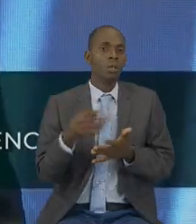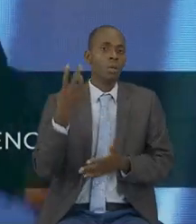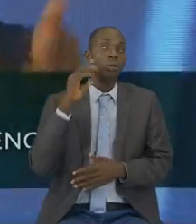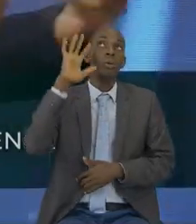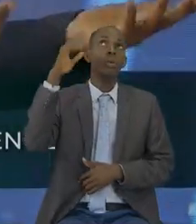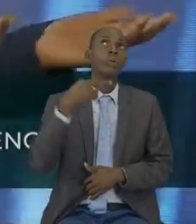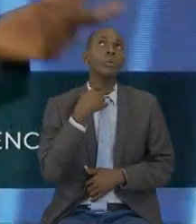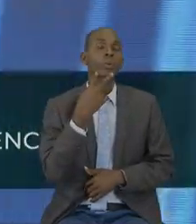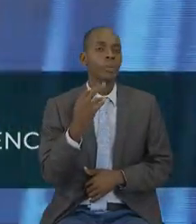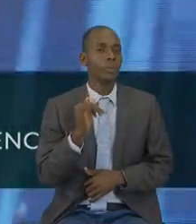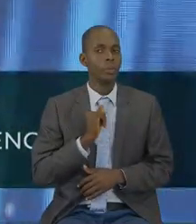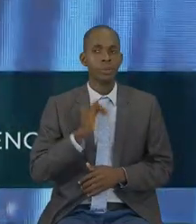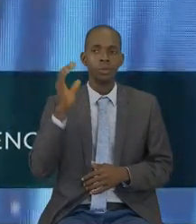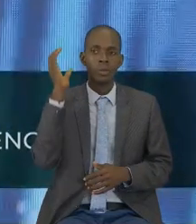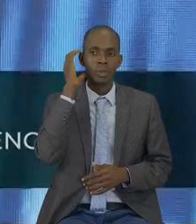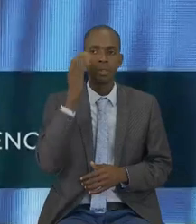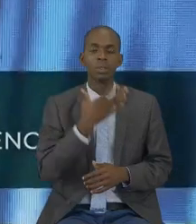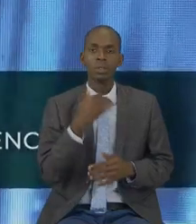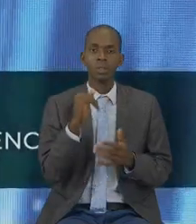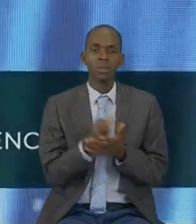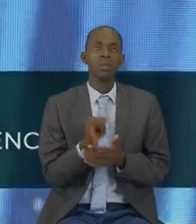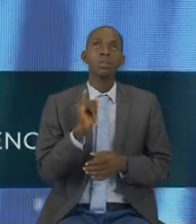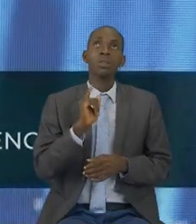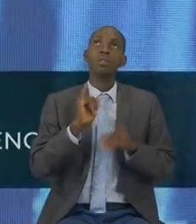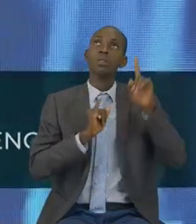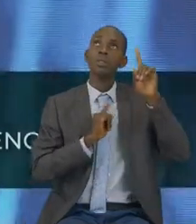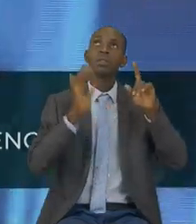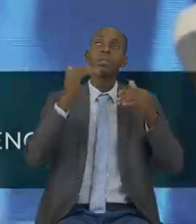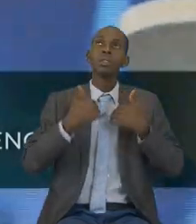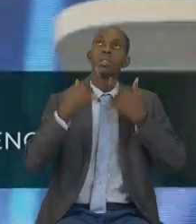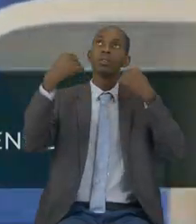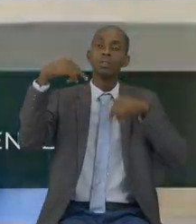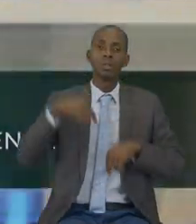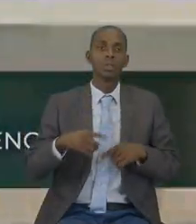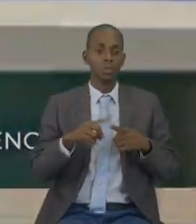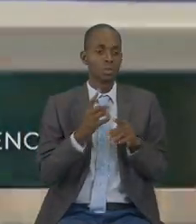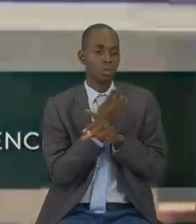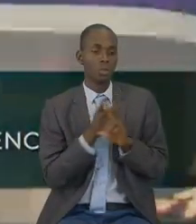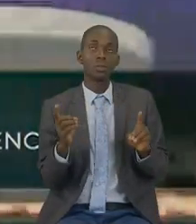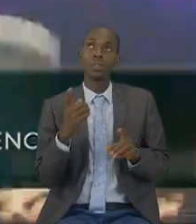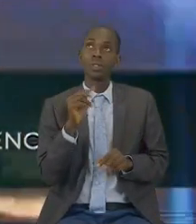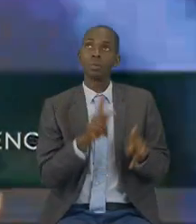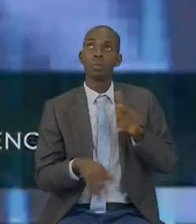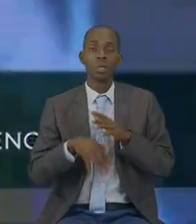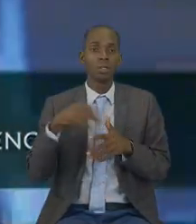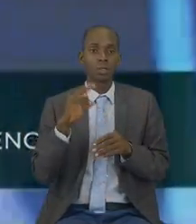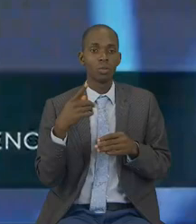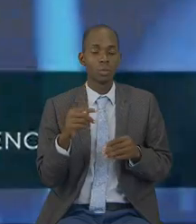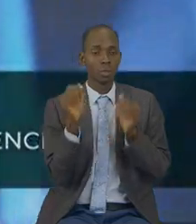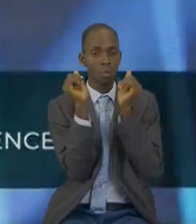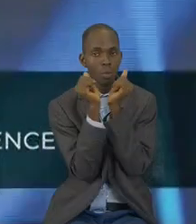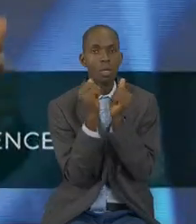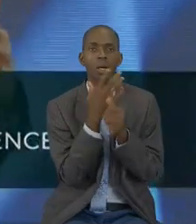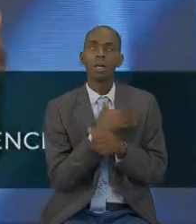heard. And you said, I have come down to deliver the people out of their bondage. And then you